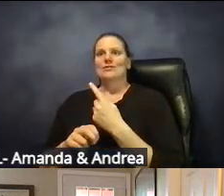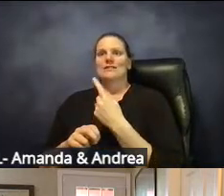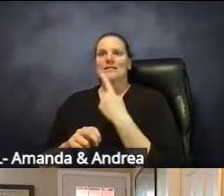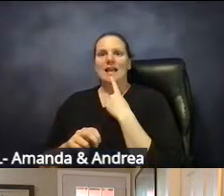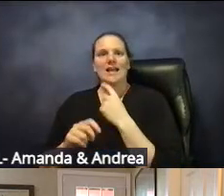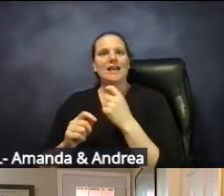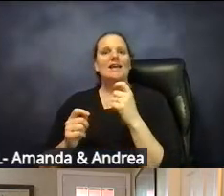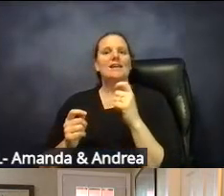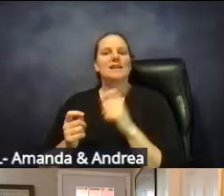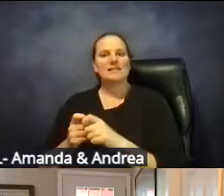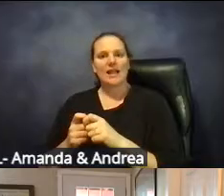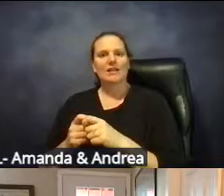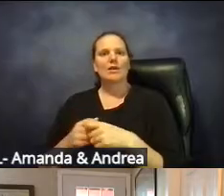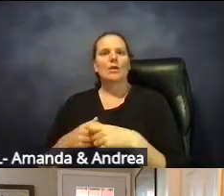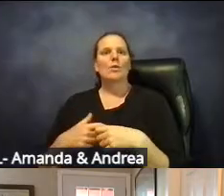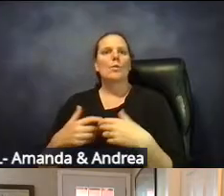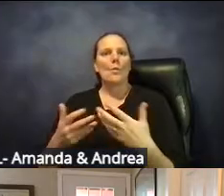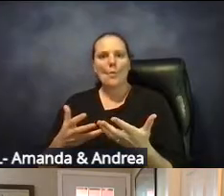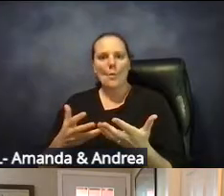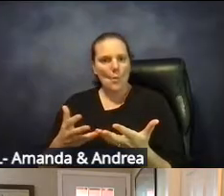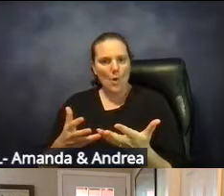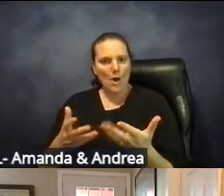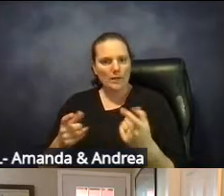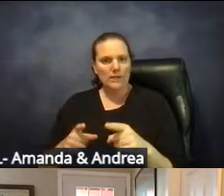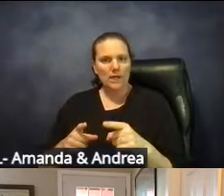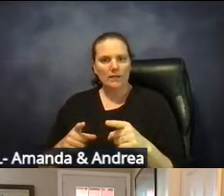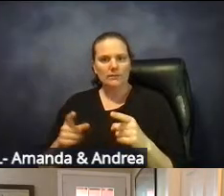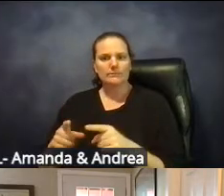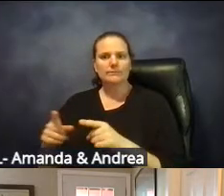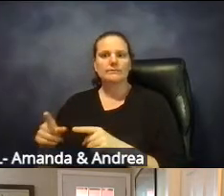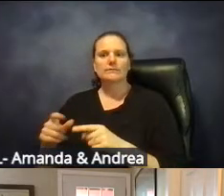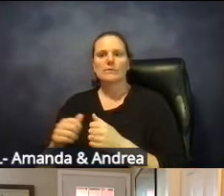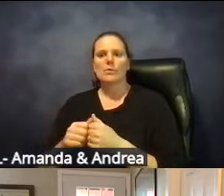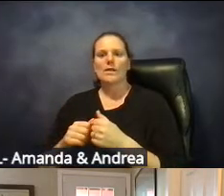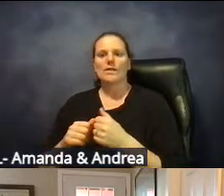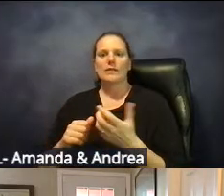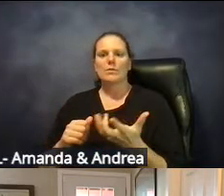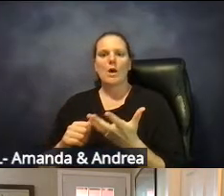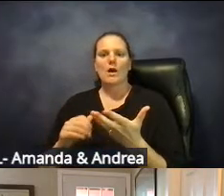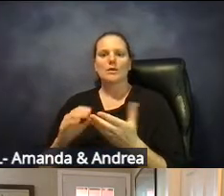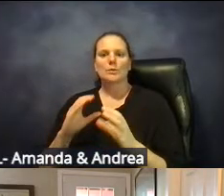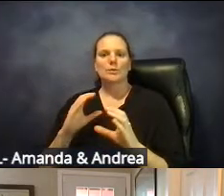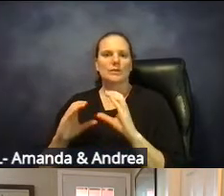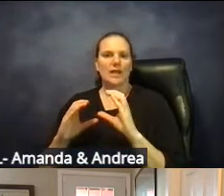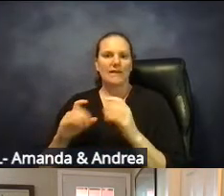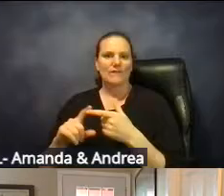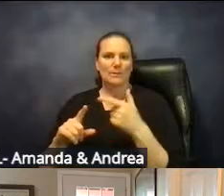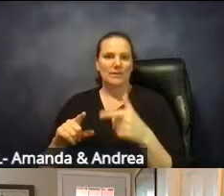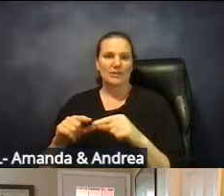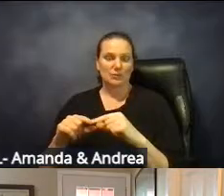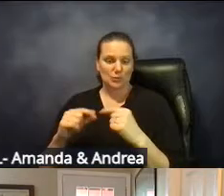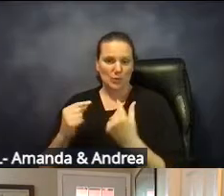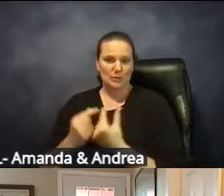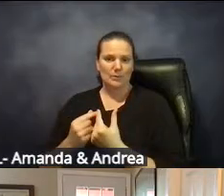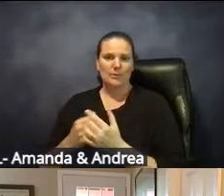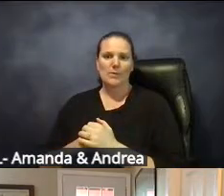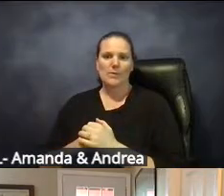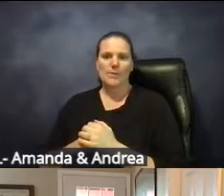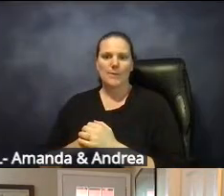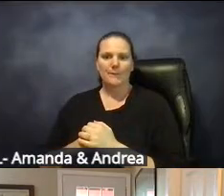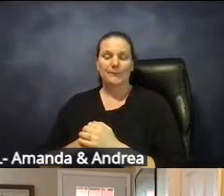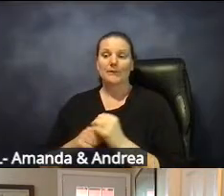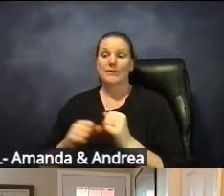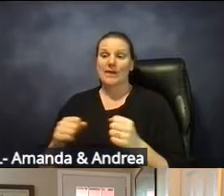exactly what will be done concretely based on what is communicated from this group, you can get